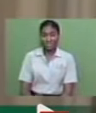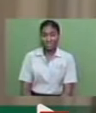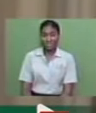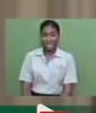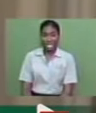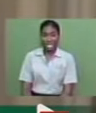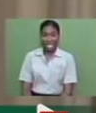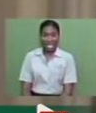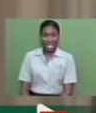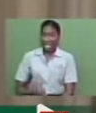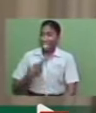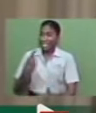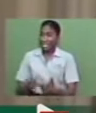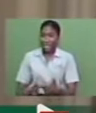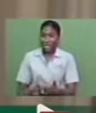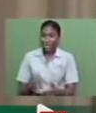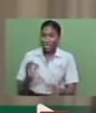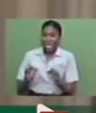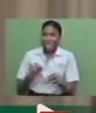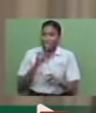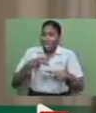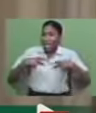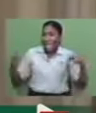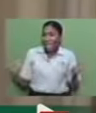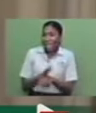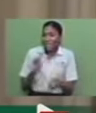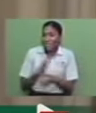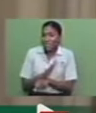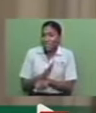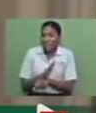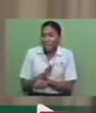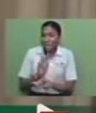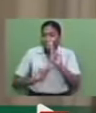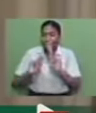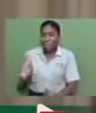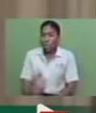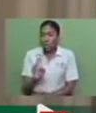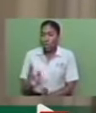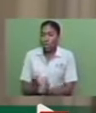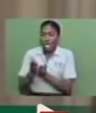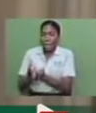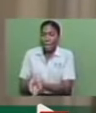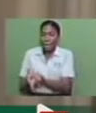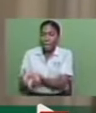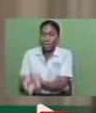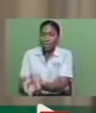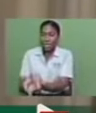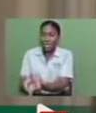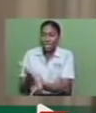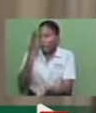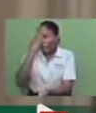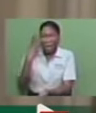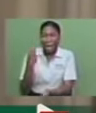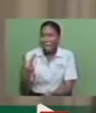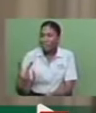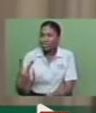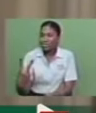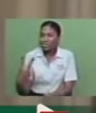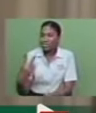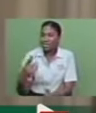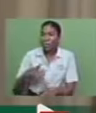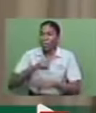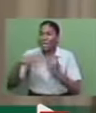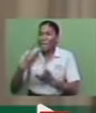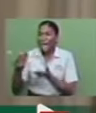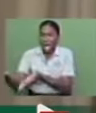manpower and fuel for this one, or it will end up parked and rusting in Strawberries Bay as the damming vessels.